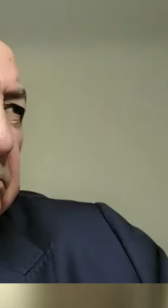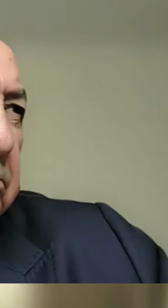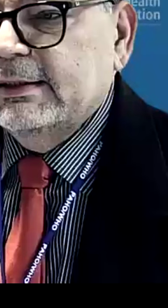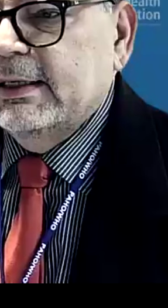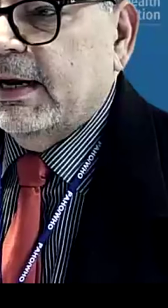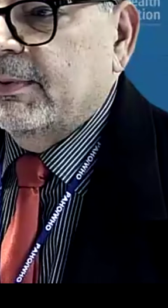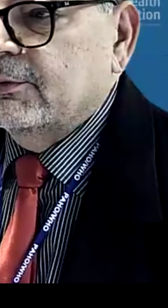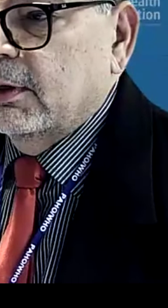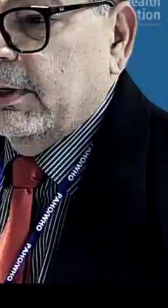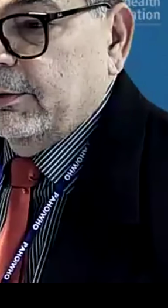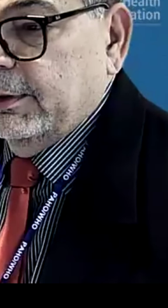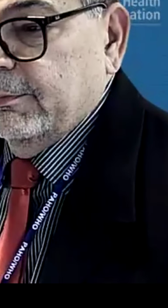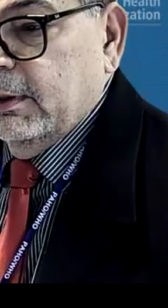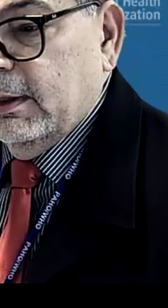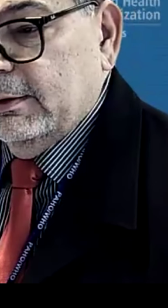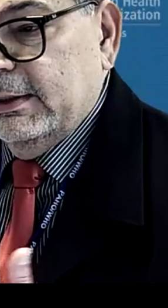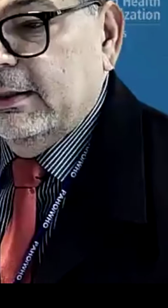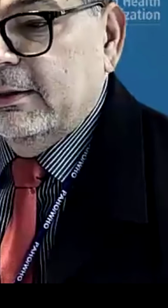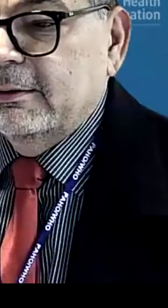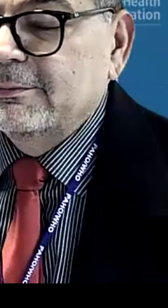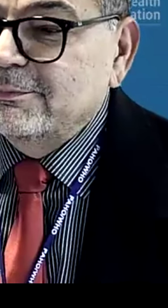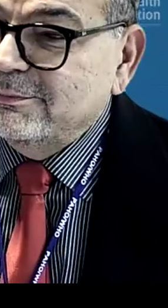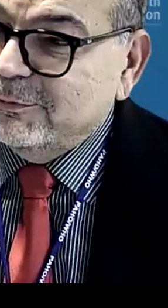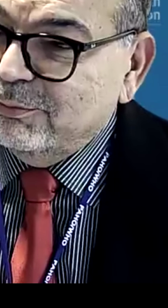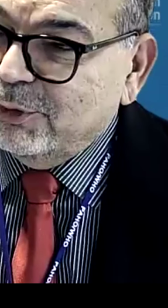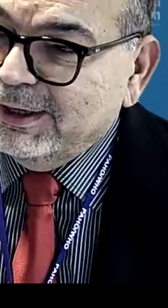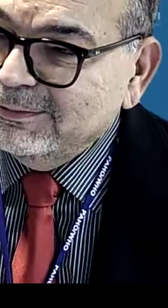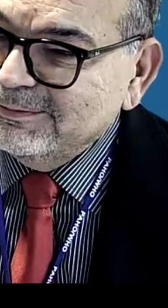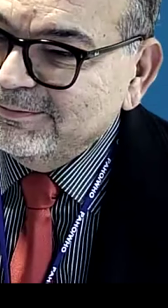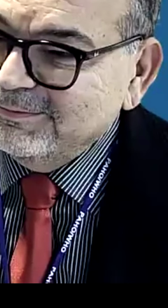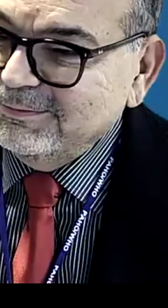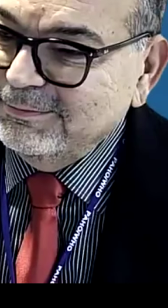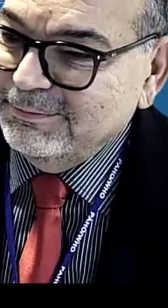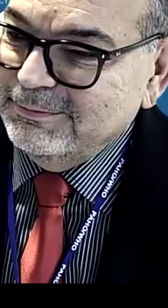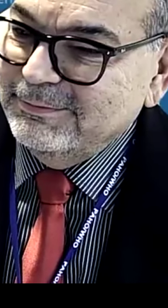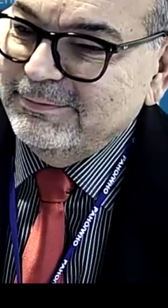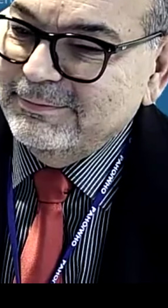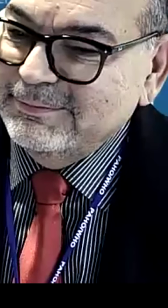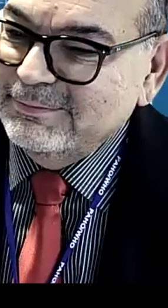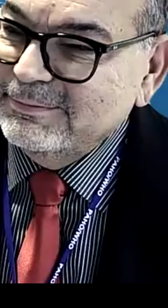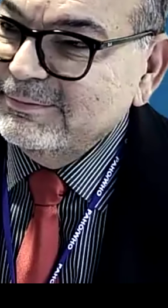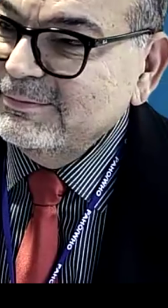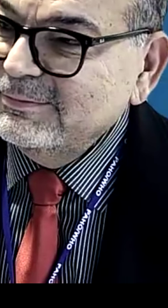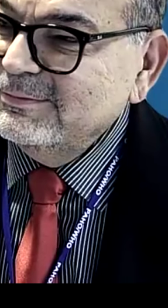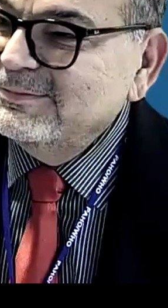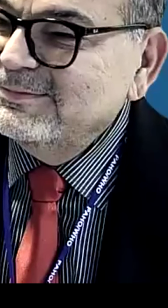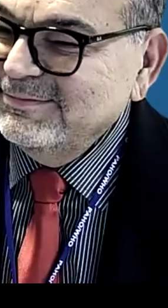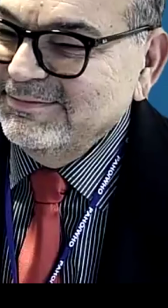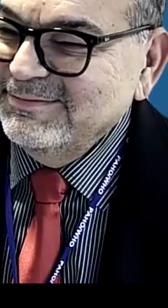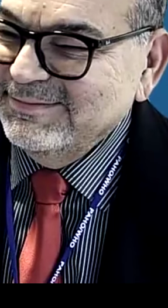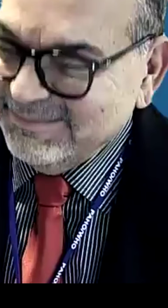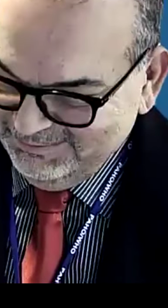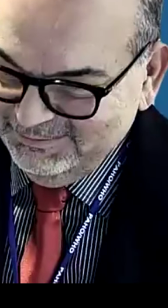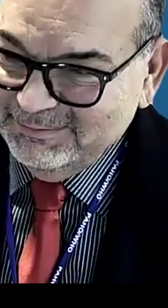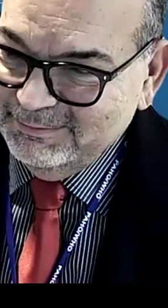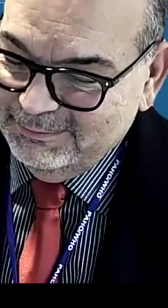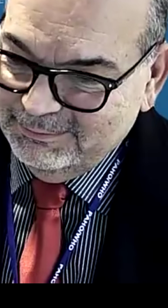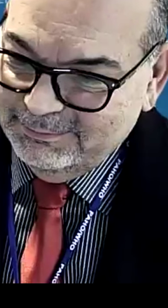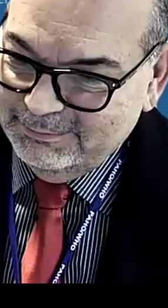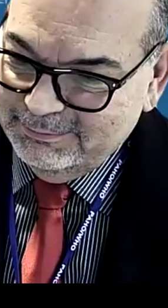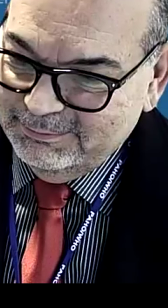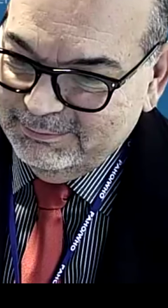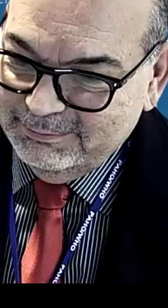situaciones de the desastre para risk personas mayores. in disaster Así que, situations for Mónica. older people. Go ahead, Monica. Muchas gracias, señor Vega. Thank you so